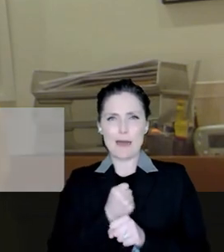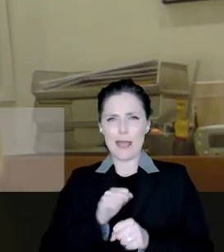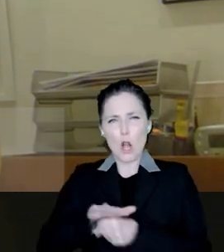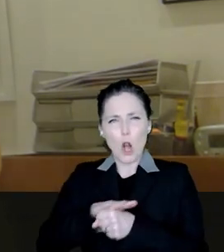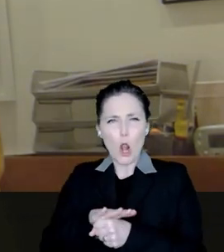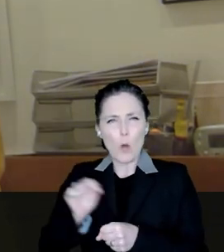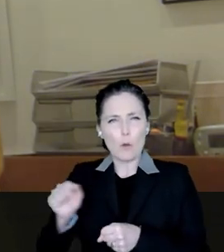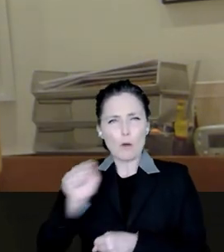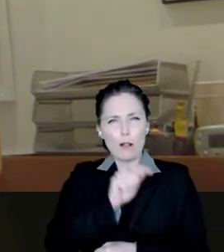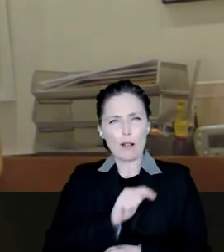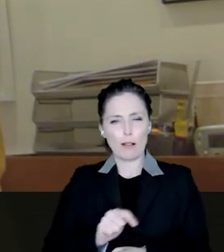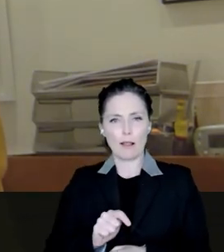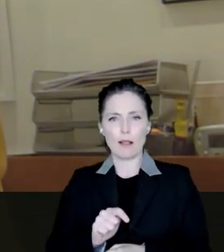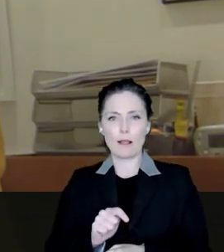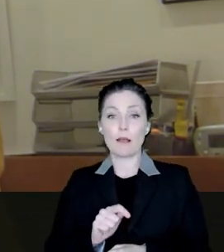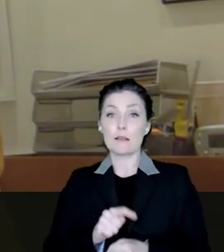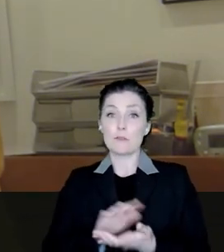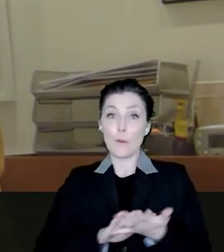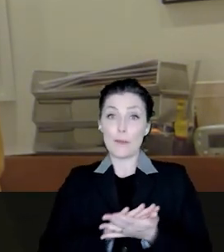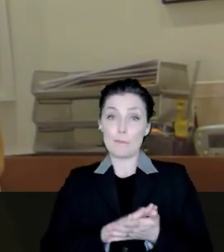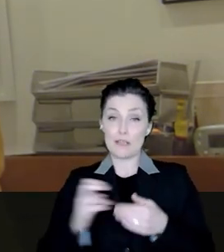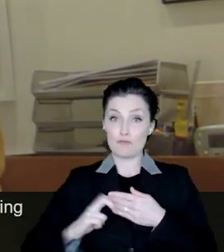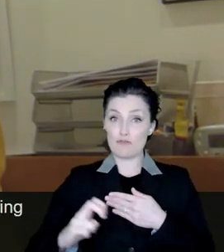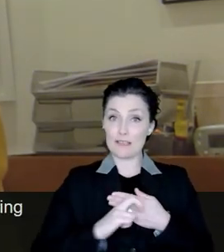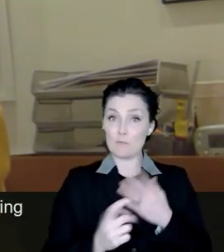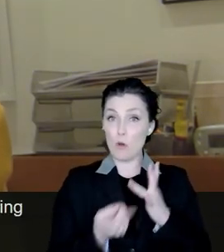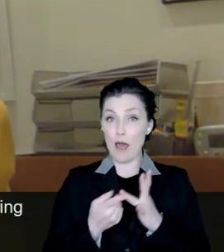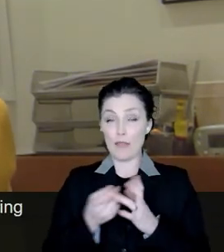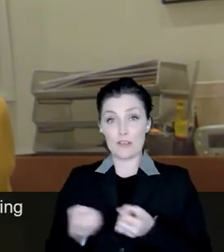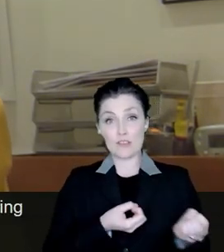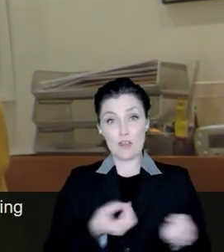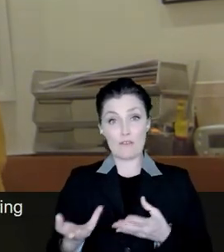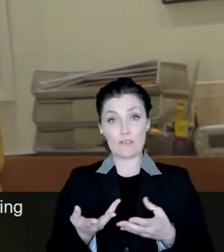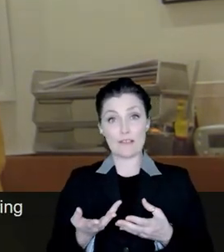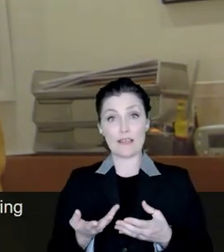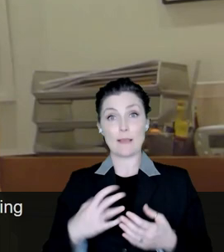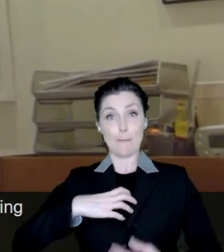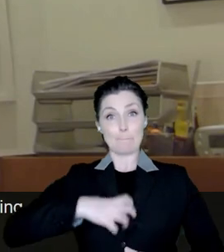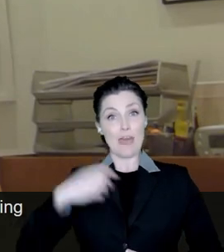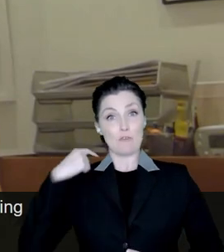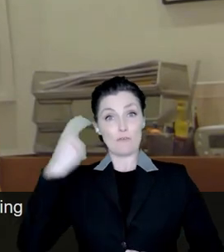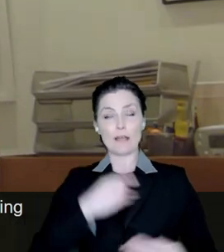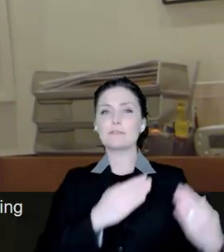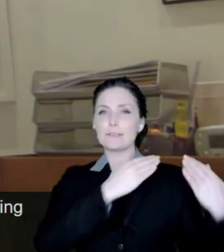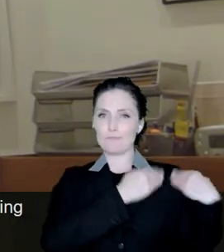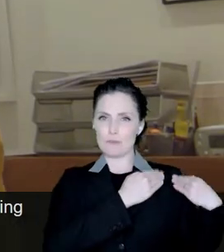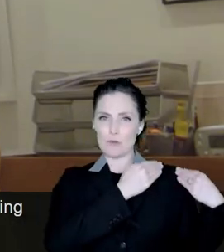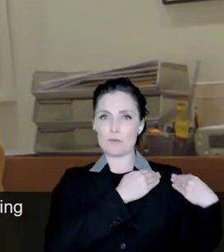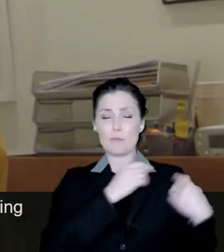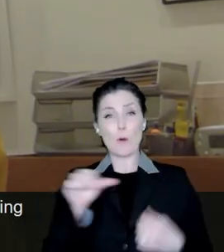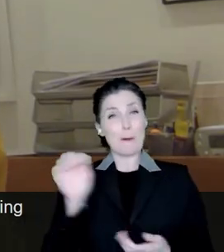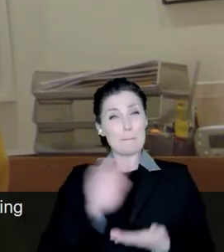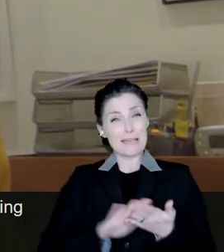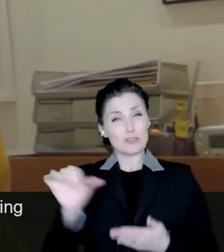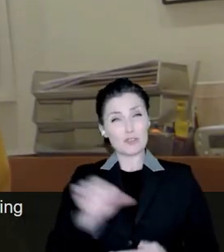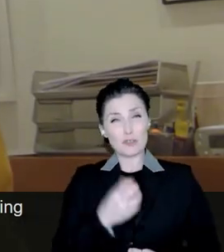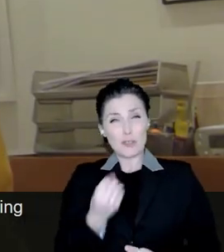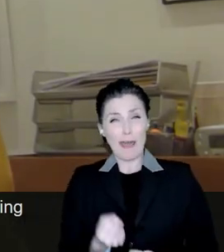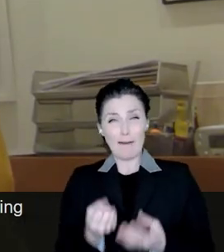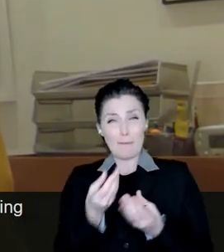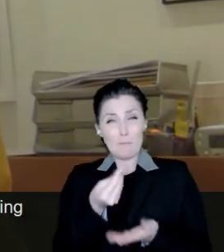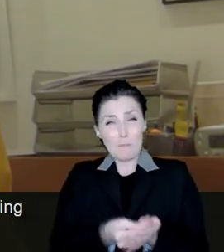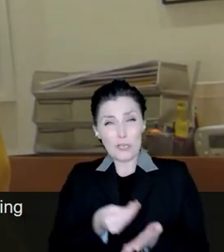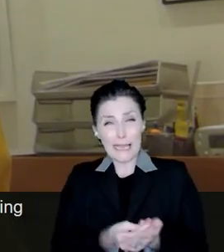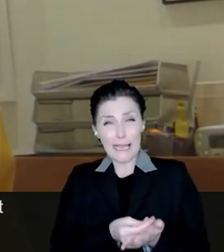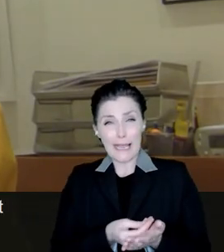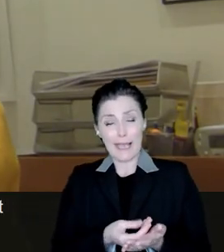we've devolved transport and other services to the Mayor of London, it should be for the Mayor of London to have the resources and to be able to decide how to spend